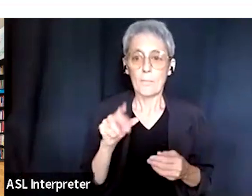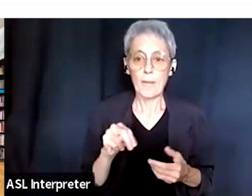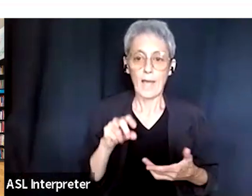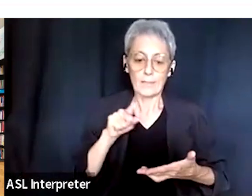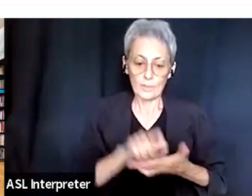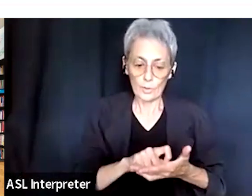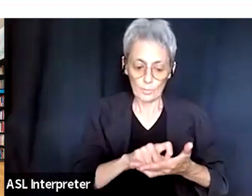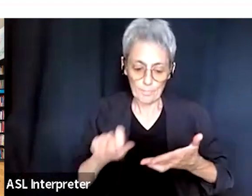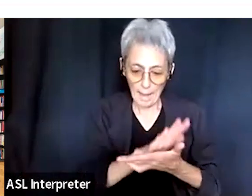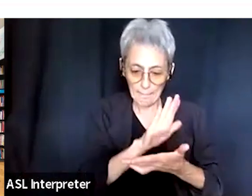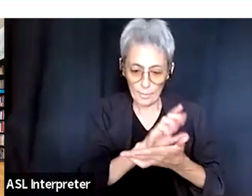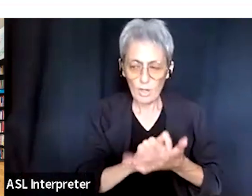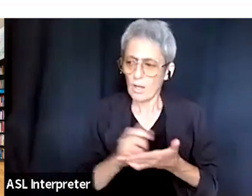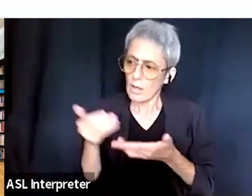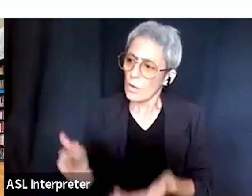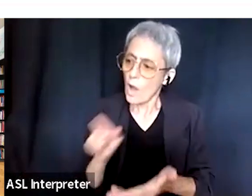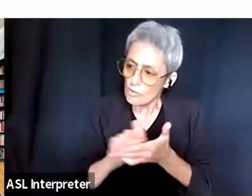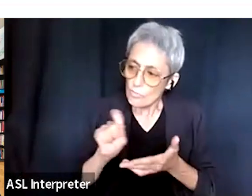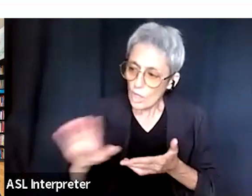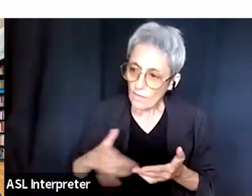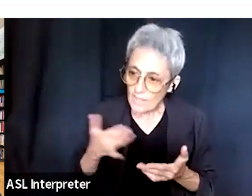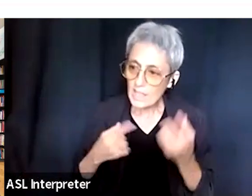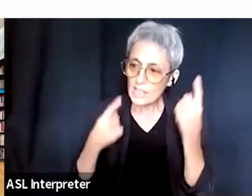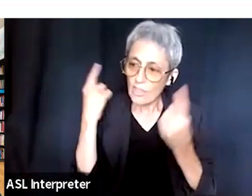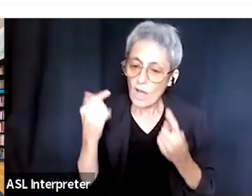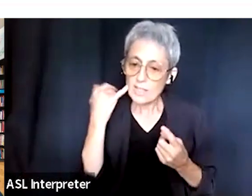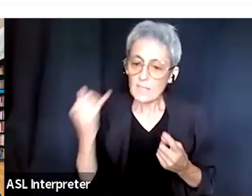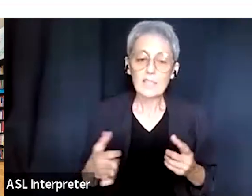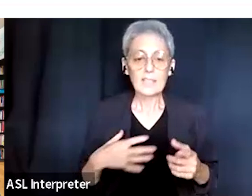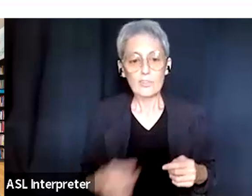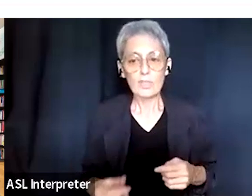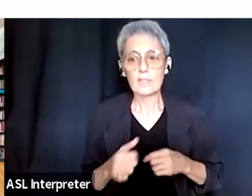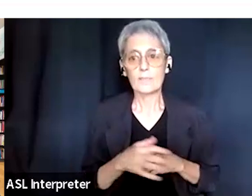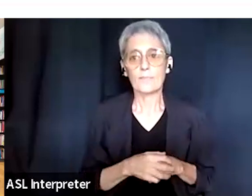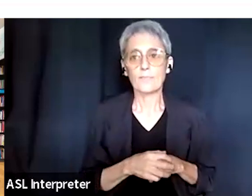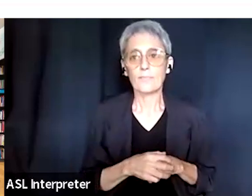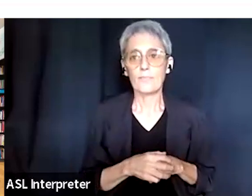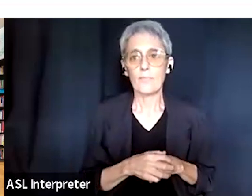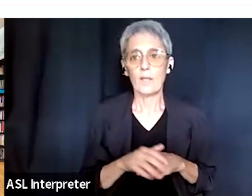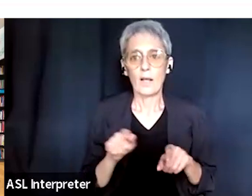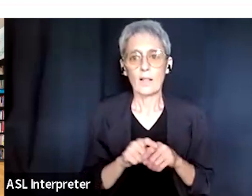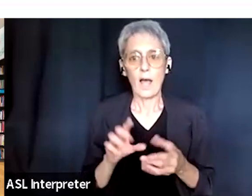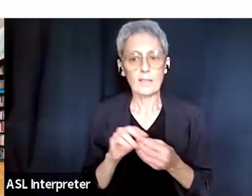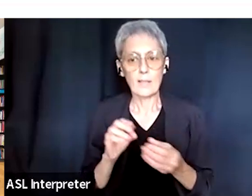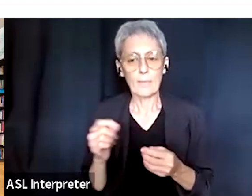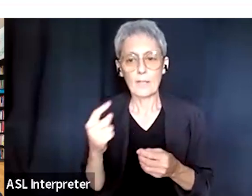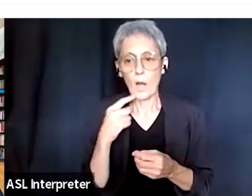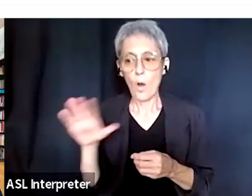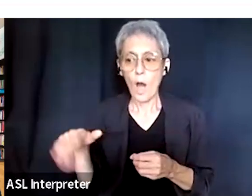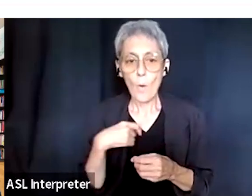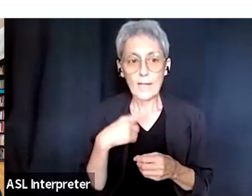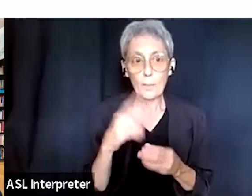describe their thoughts, their feelings, their ideas, their interests. As Barb was saying, I want to tell you something about my pet dog and what he did